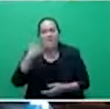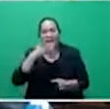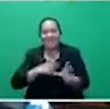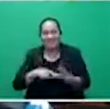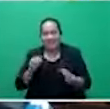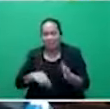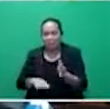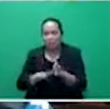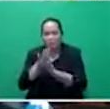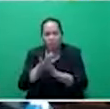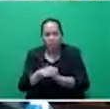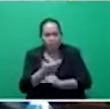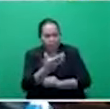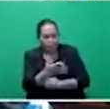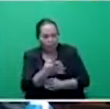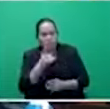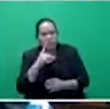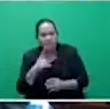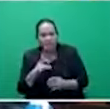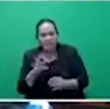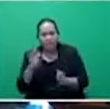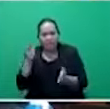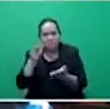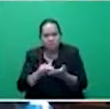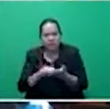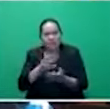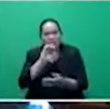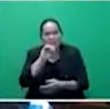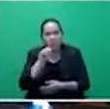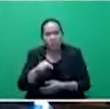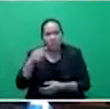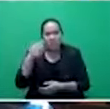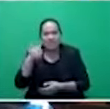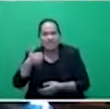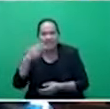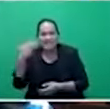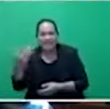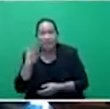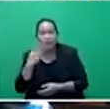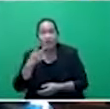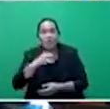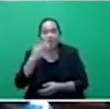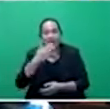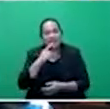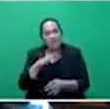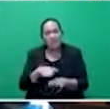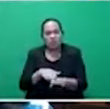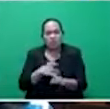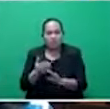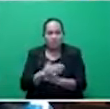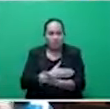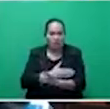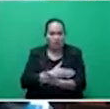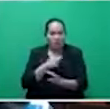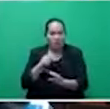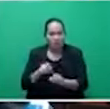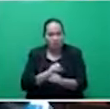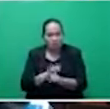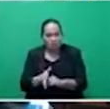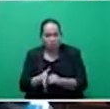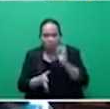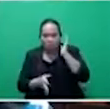Honourable Prasad talks about the marginal economic contraction of 0.69 in 2019, saying the economy was slowing prior to COVID-19. But he